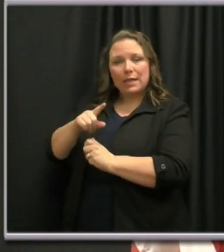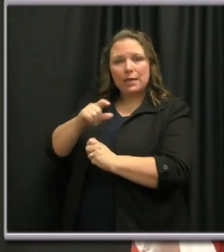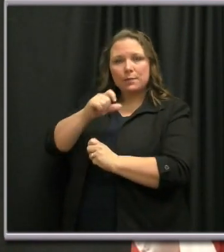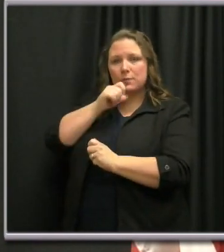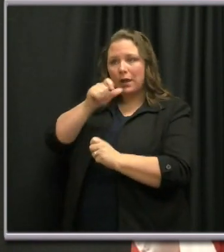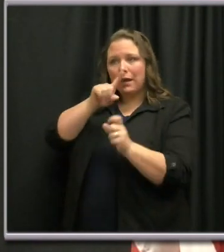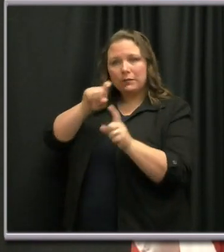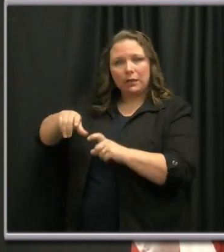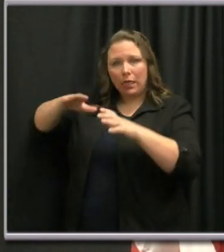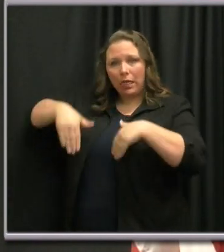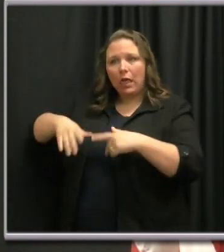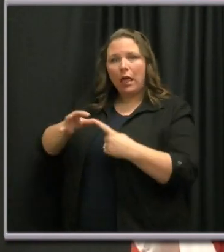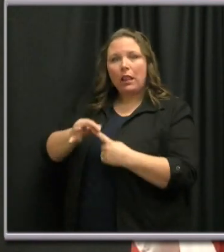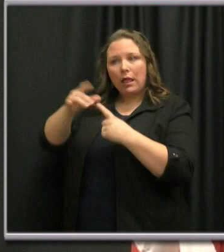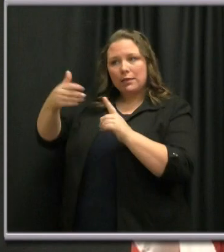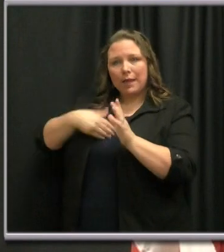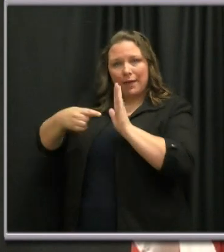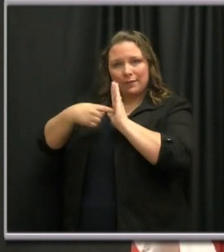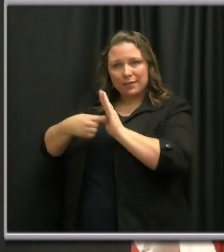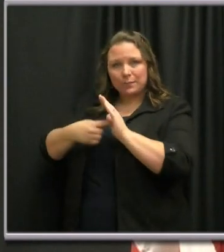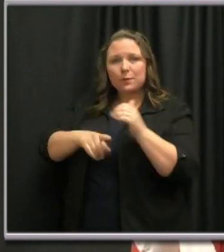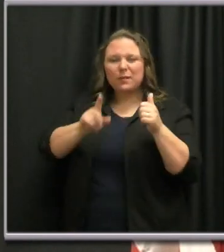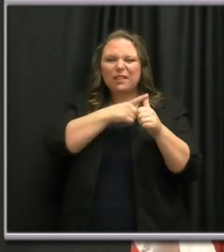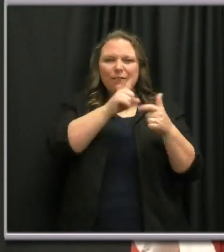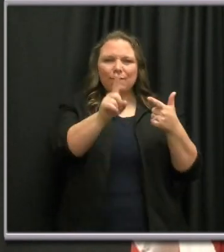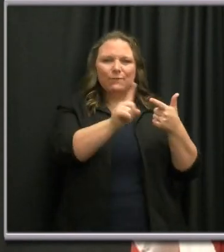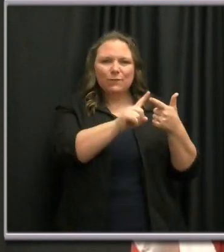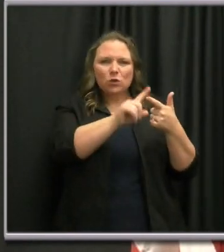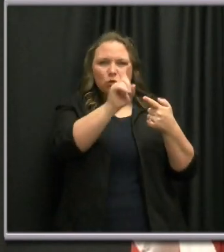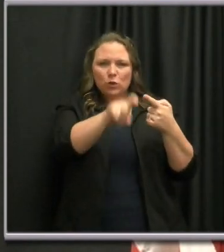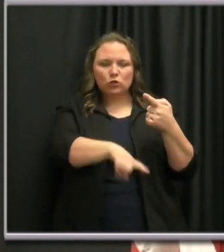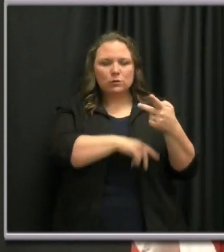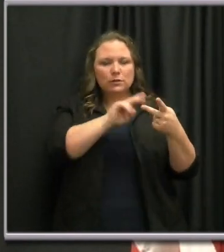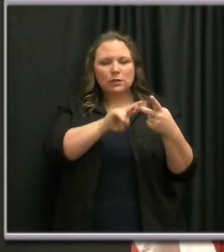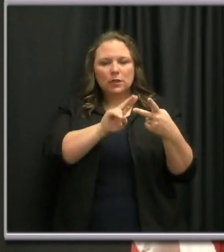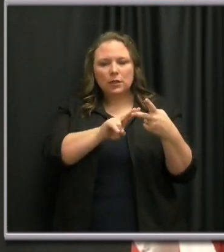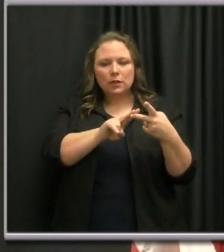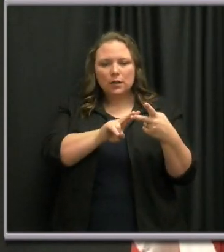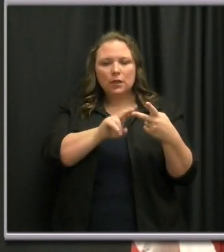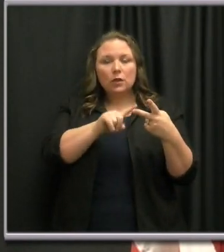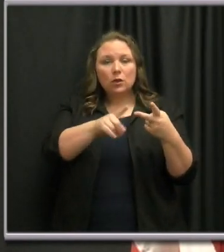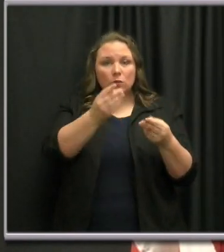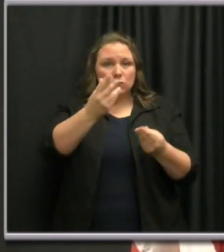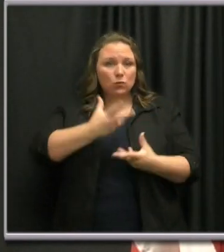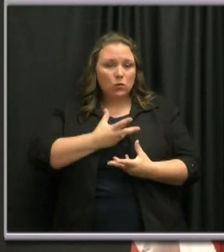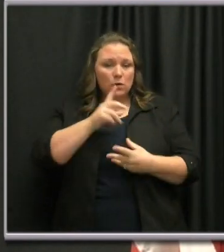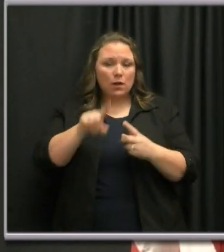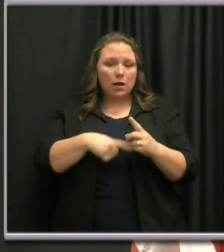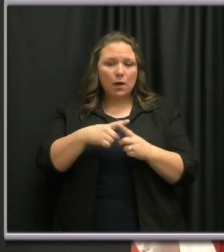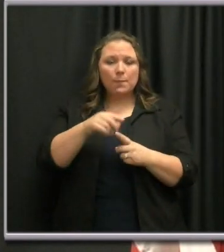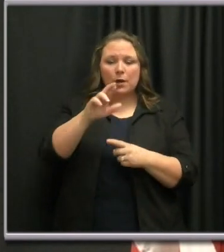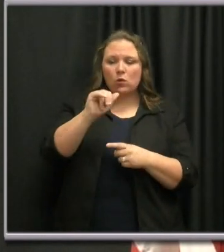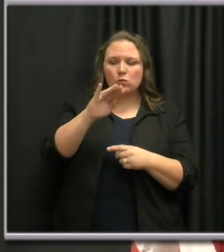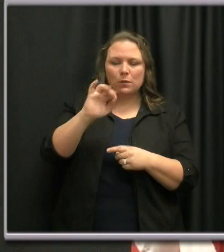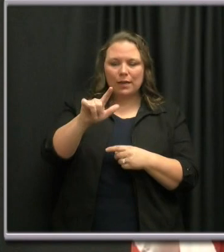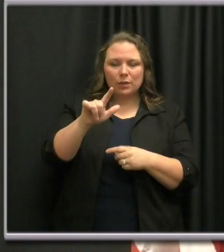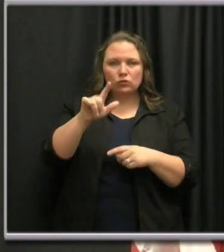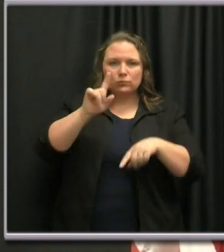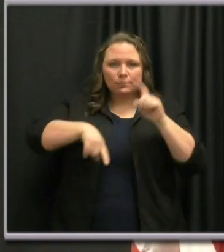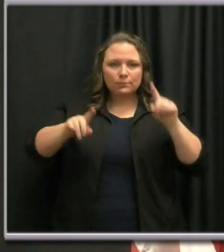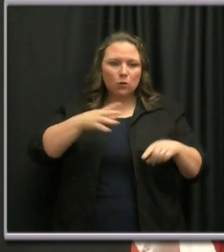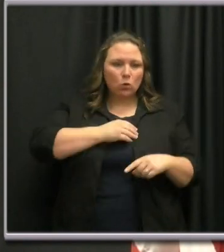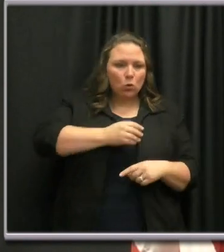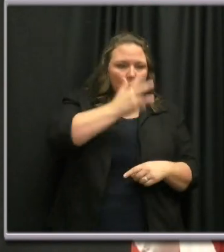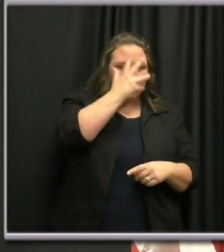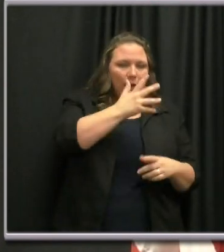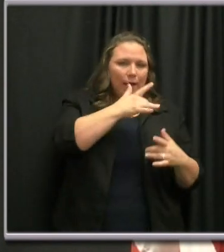symptoms. That's one question. Another question is, you have given us some information about racial demographics, Caucasians being